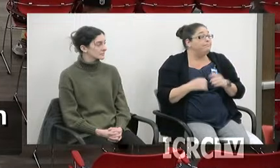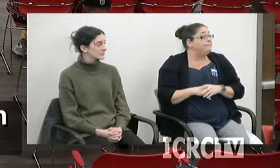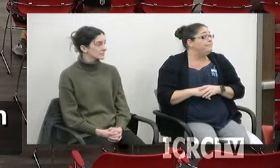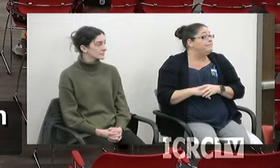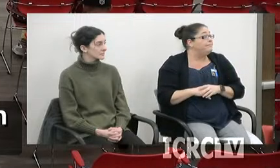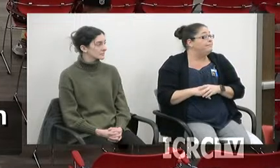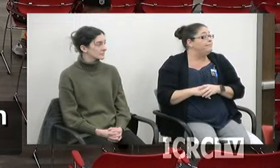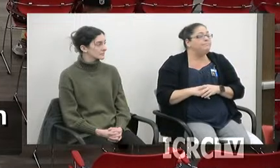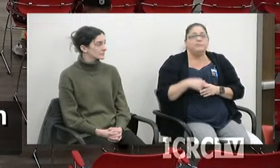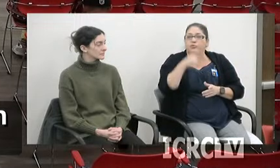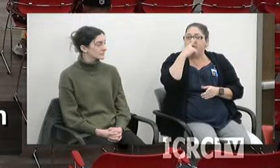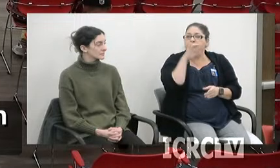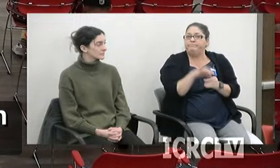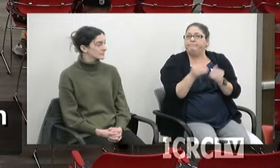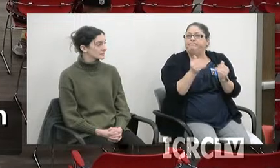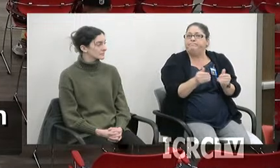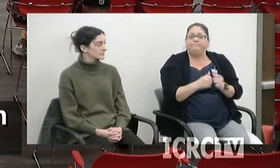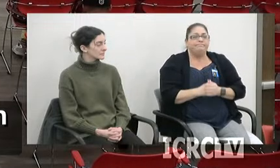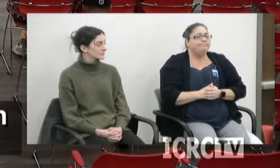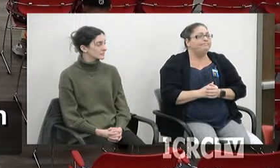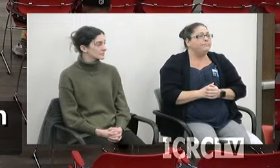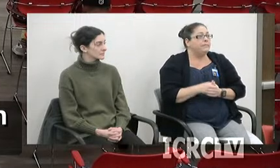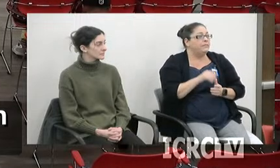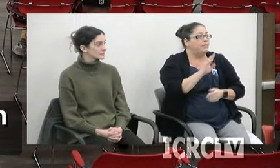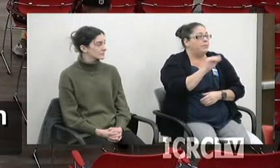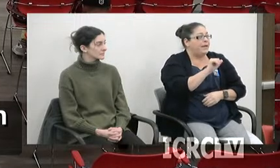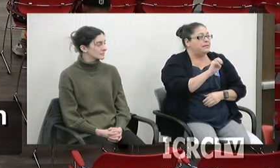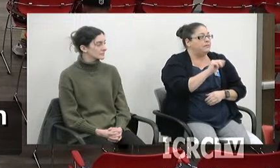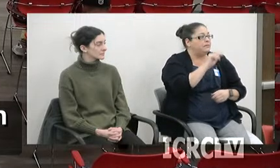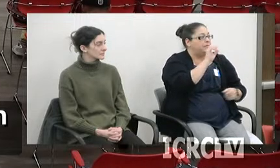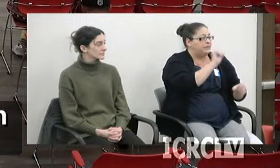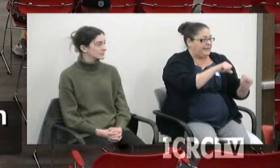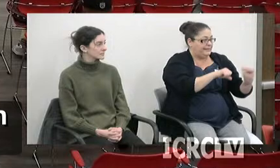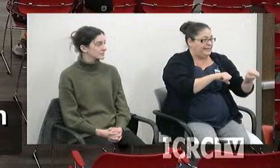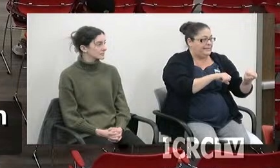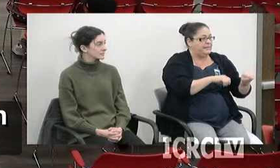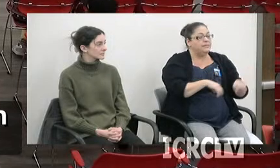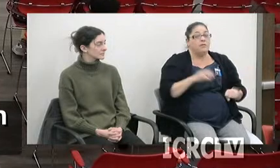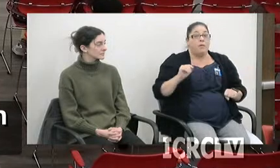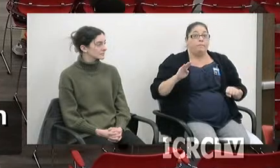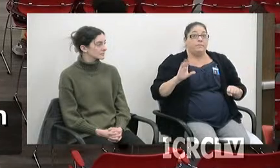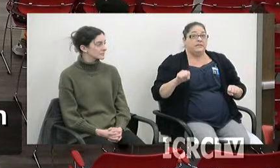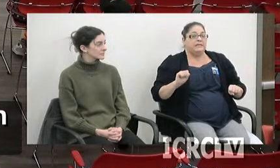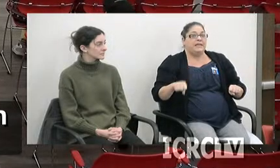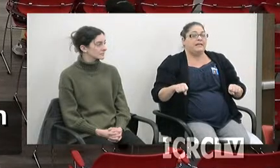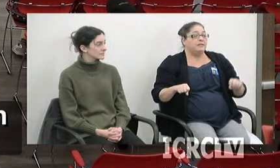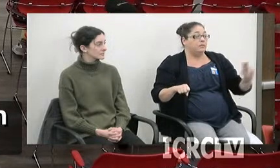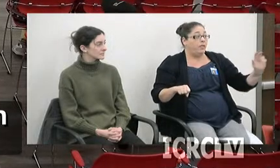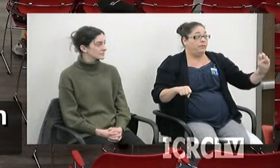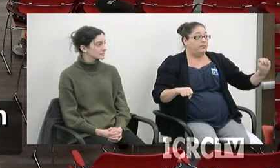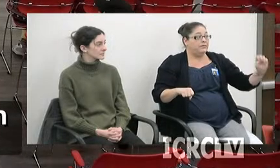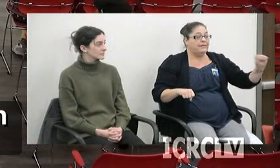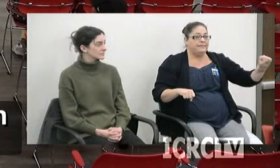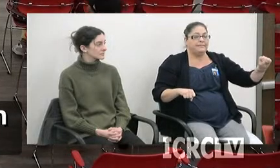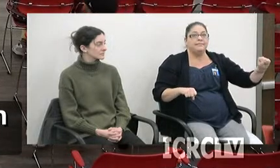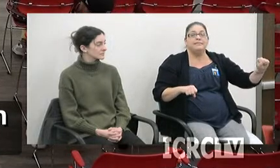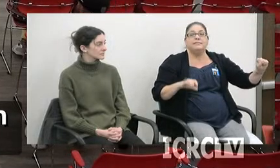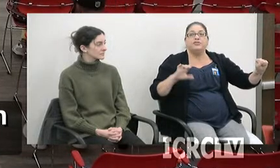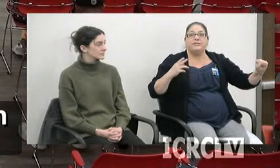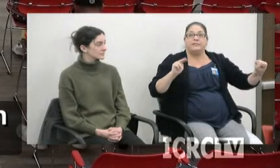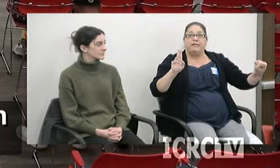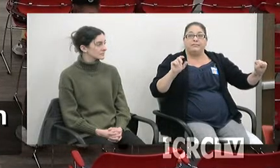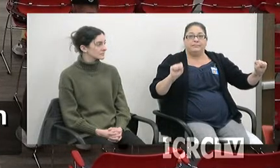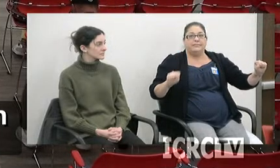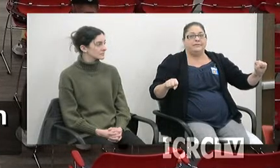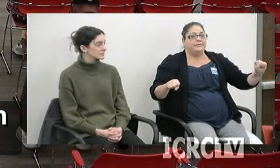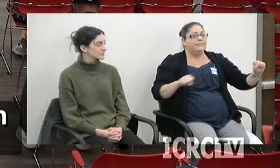Mr. Espy, call the roll. Mrs. Mason? Yes. Mr. Combs? Yes. Mrs. Nolan? Yes. Mrs. Chestnut?